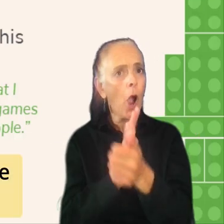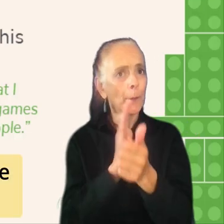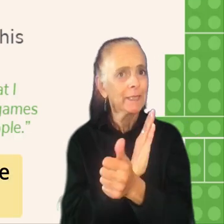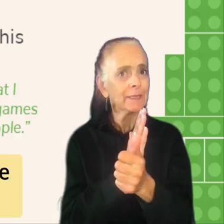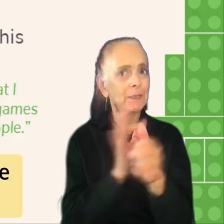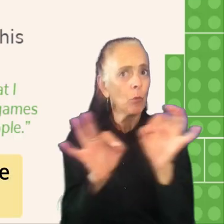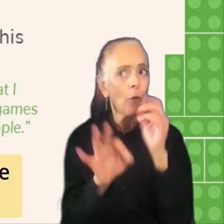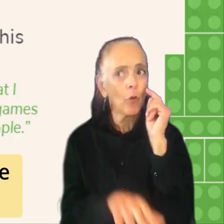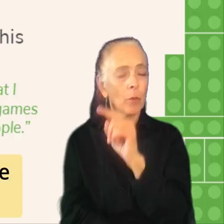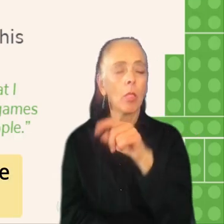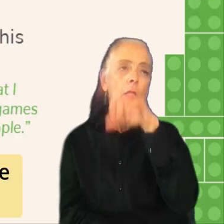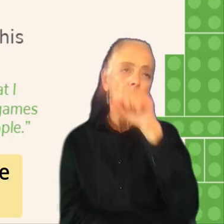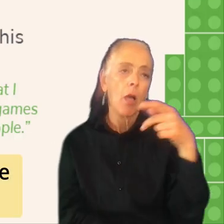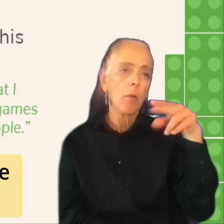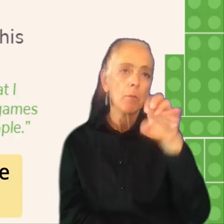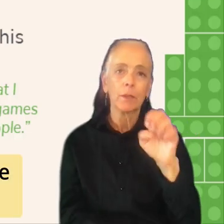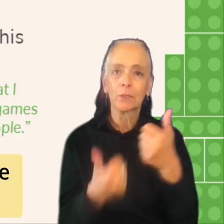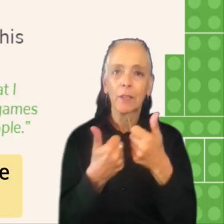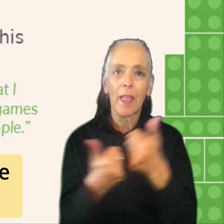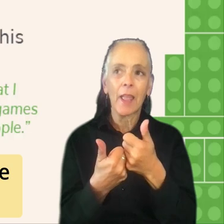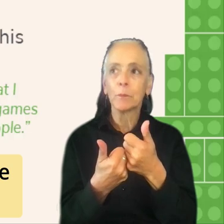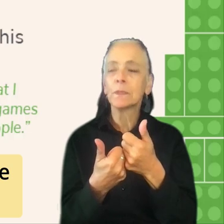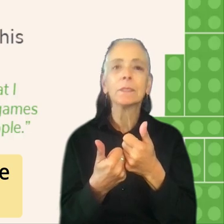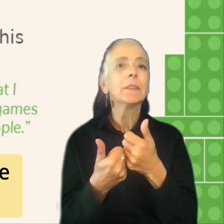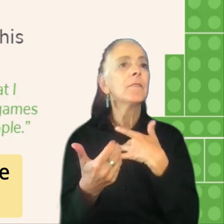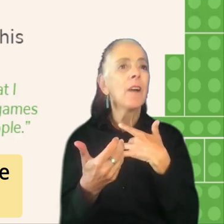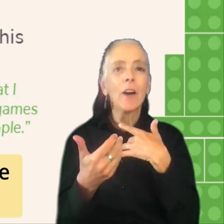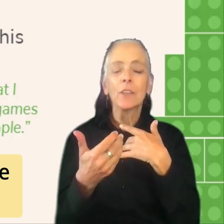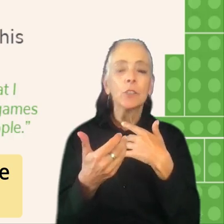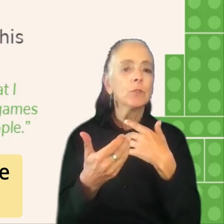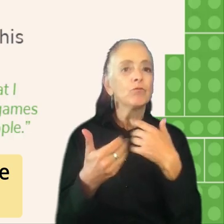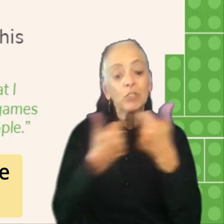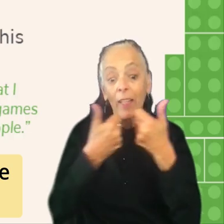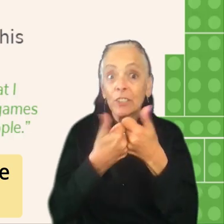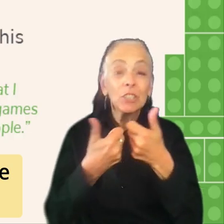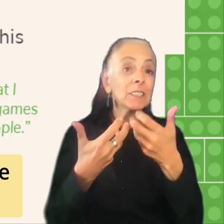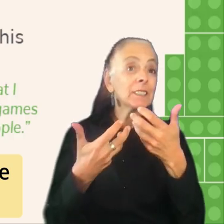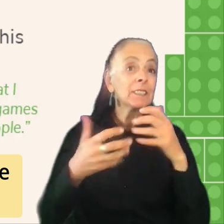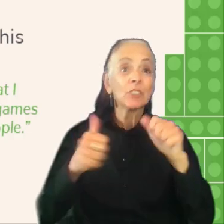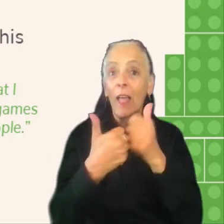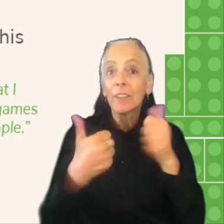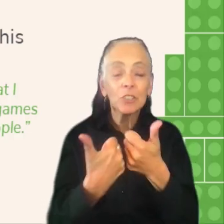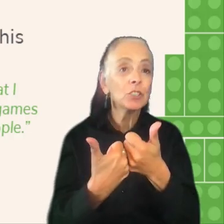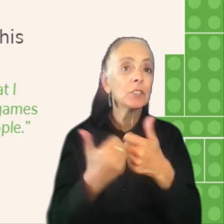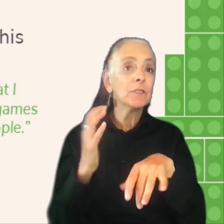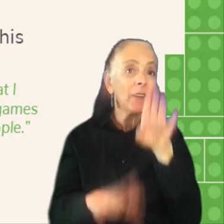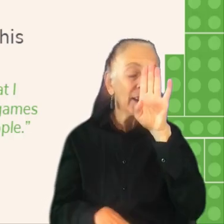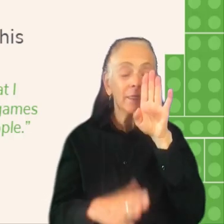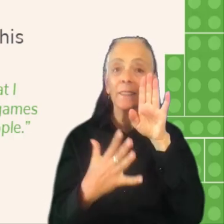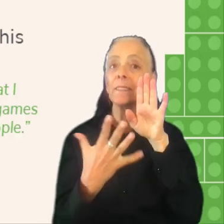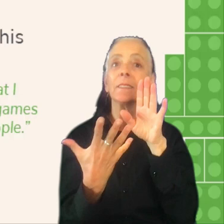competence, loved the puzzle games. He found overcoming the challenges in the games gave him this